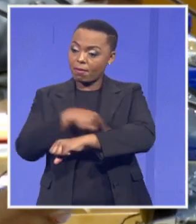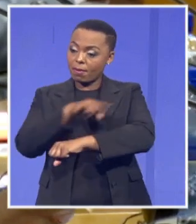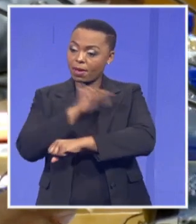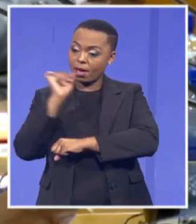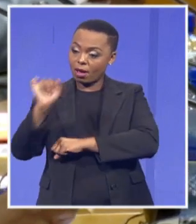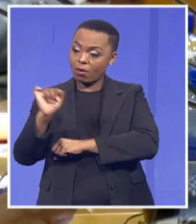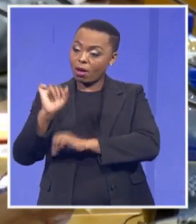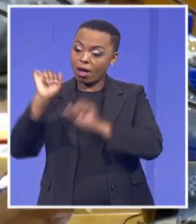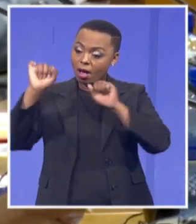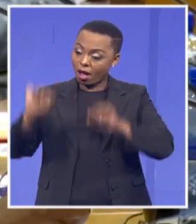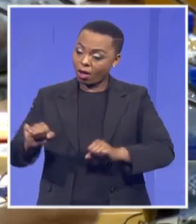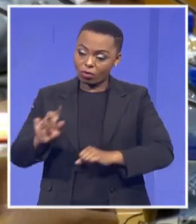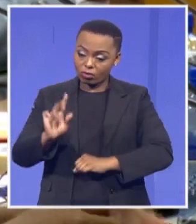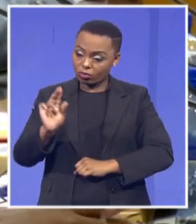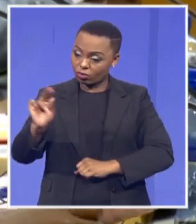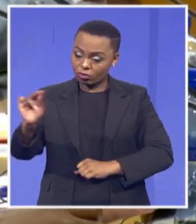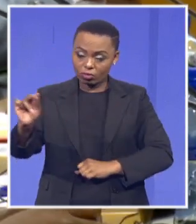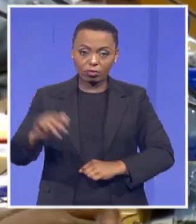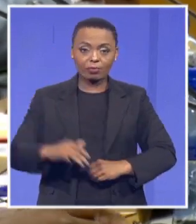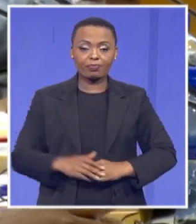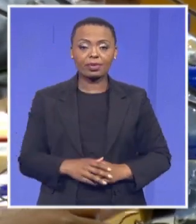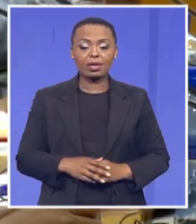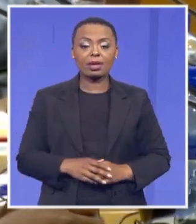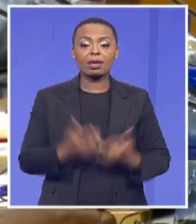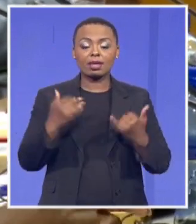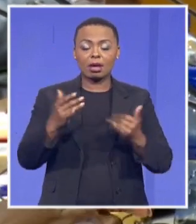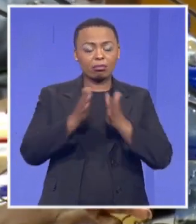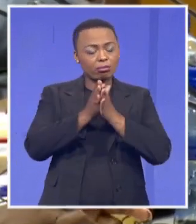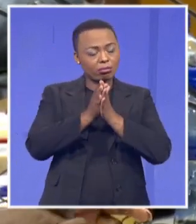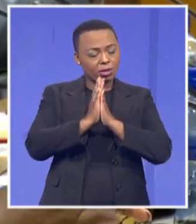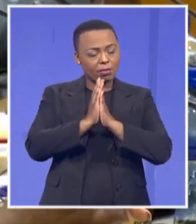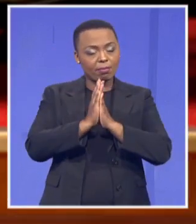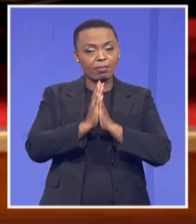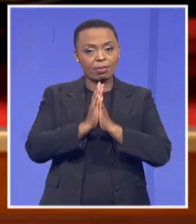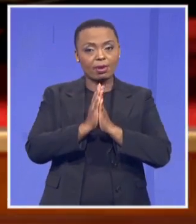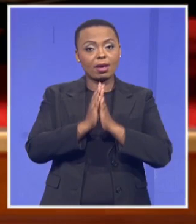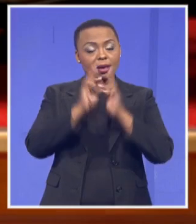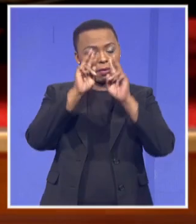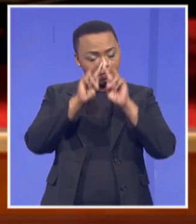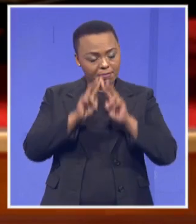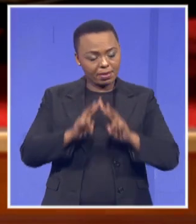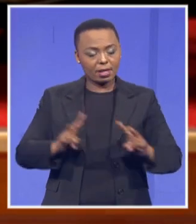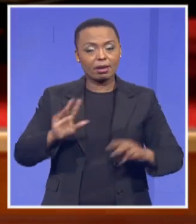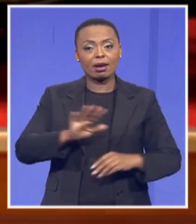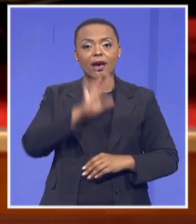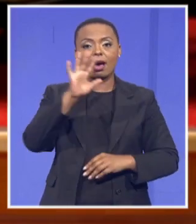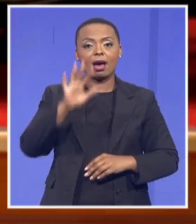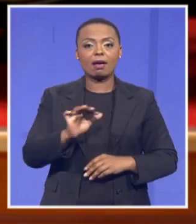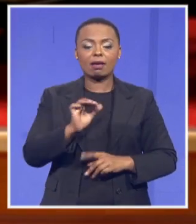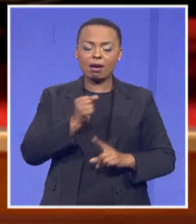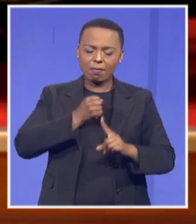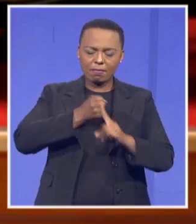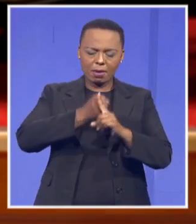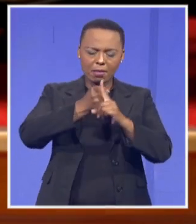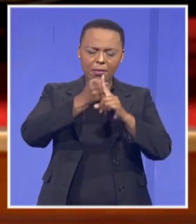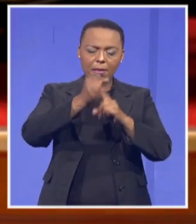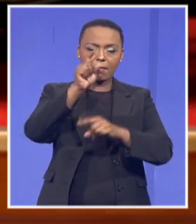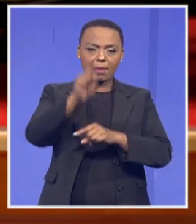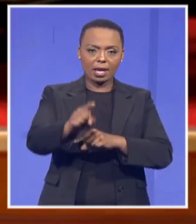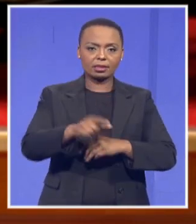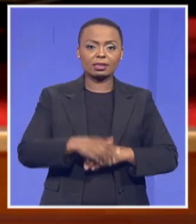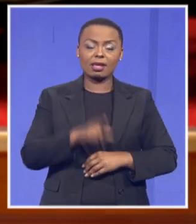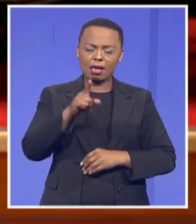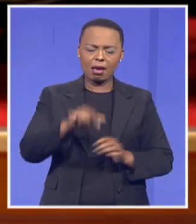Obasanjo's appeal to the African MPs to work hard to remain relevant. And you must